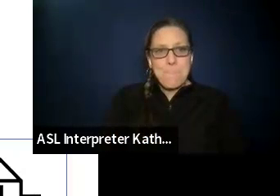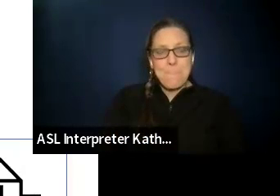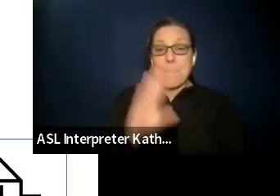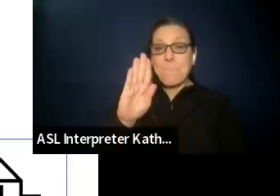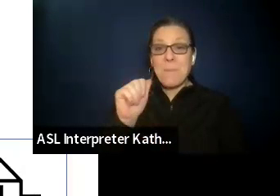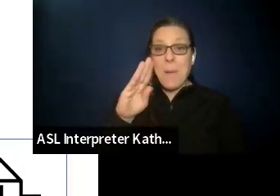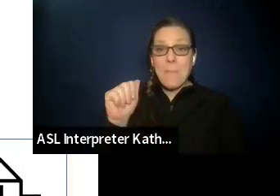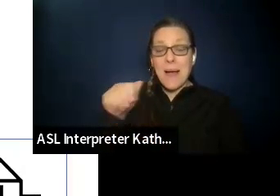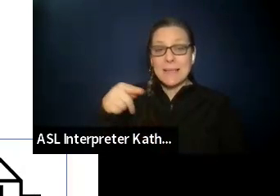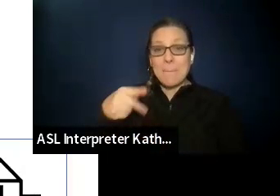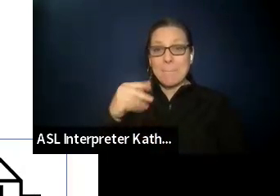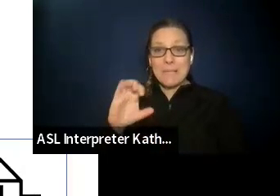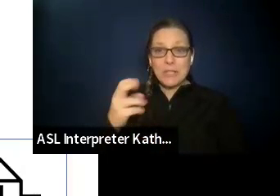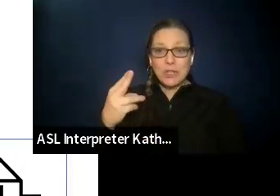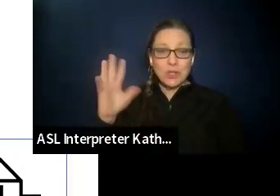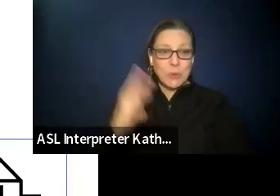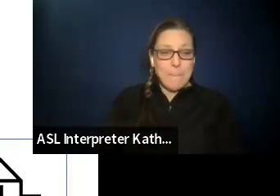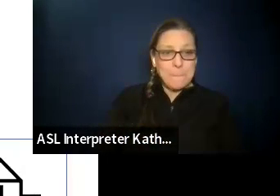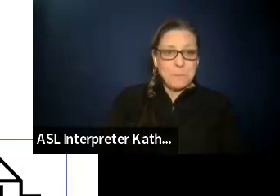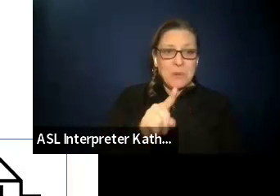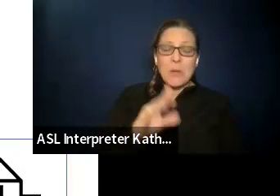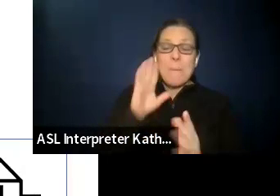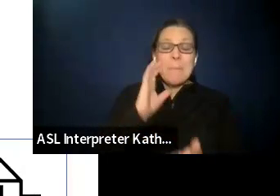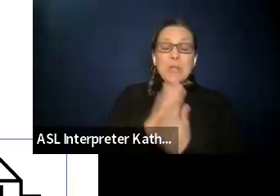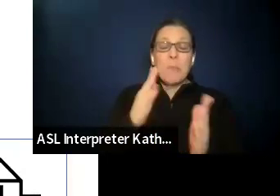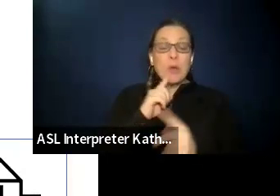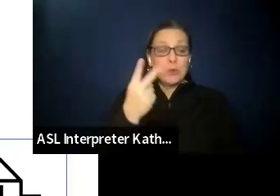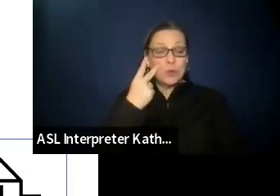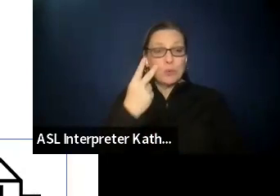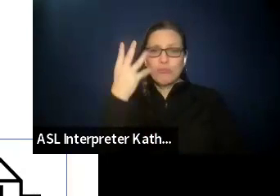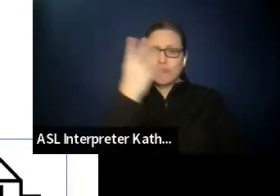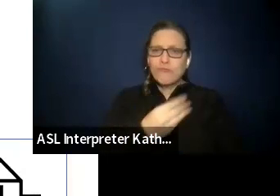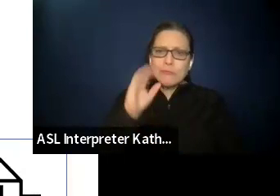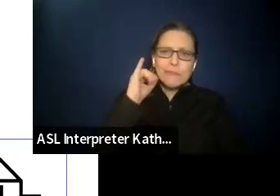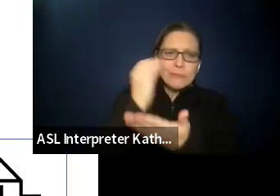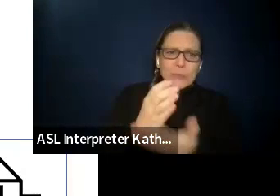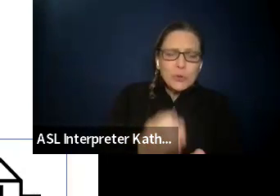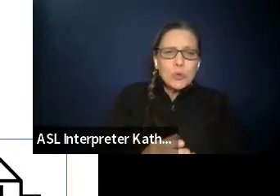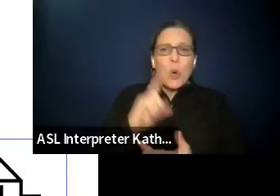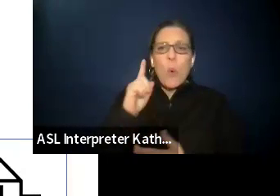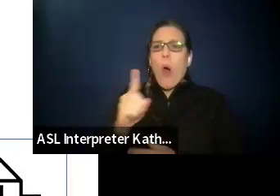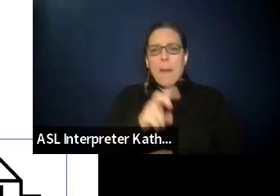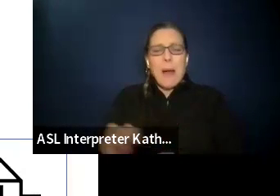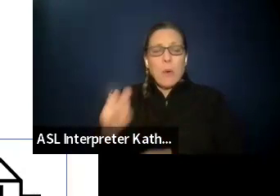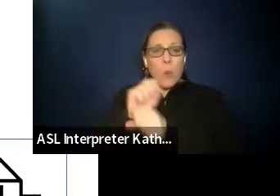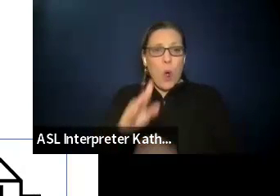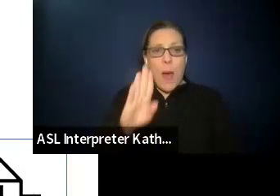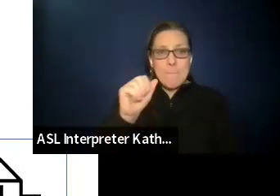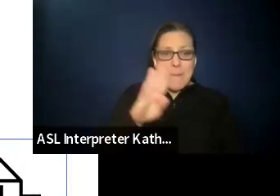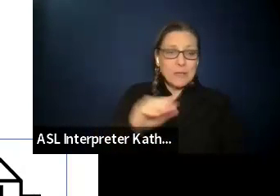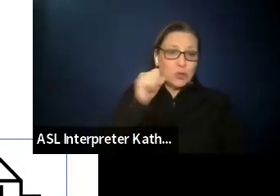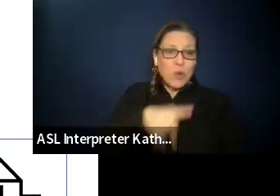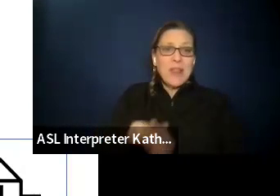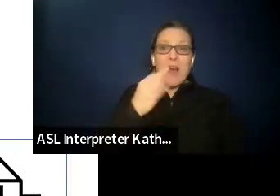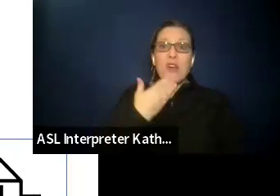Baba's Peach Tree. In this moving picture book filled with stunning illustrations, a migrant worker, Baba, and his daughter find